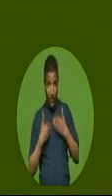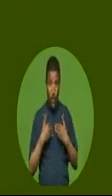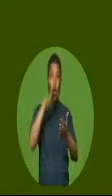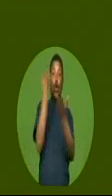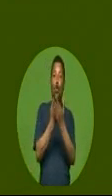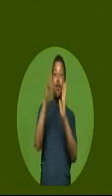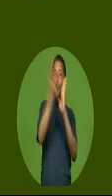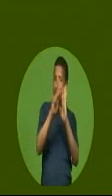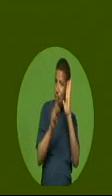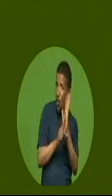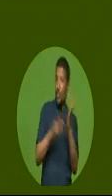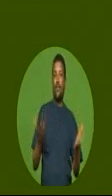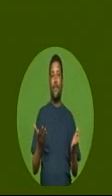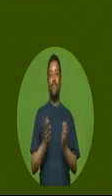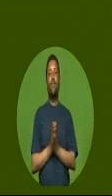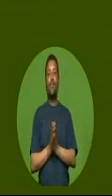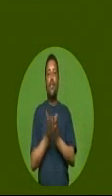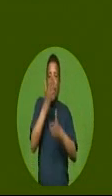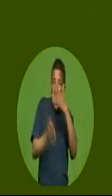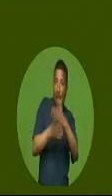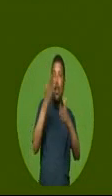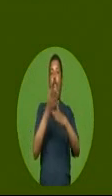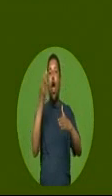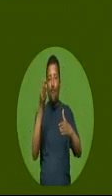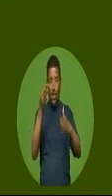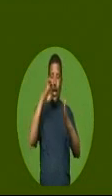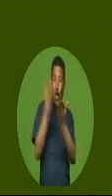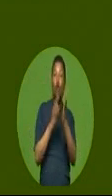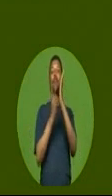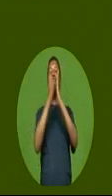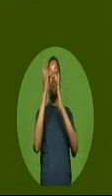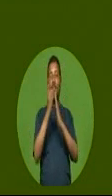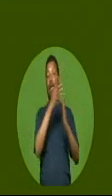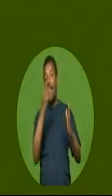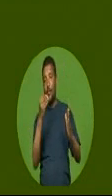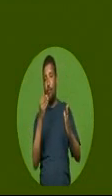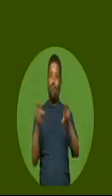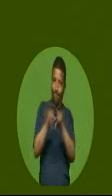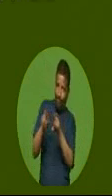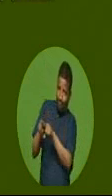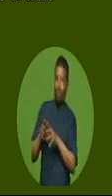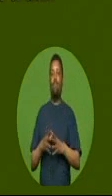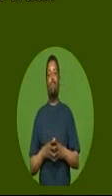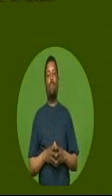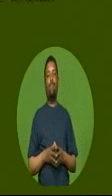economic policies, levels of economic development, and so on.